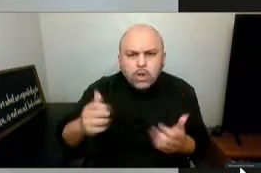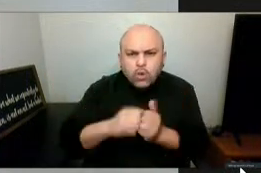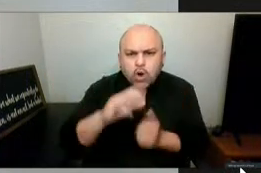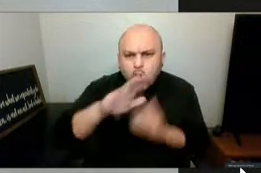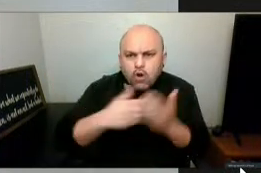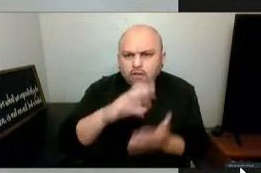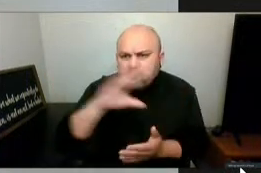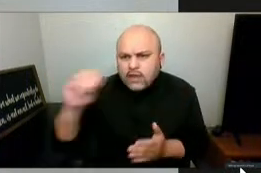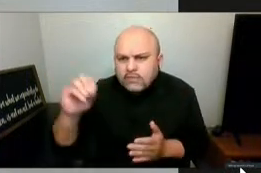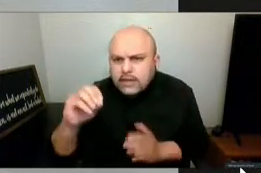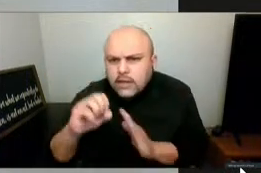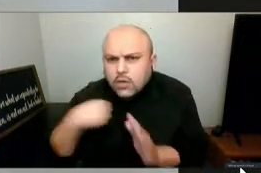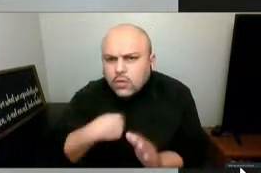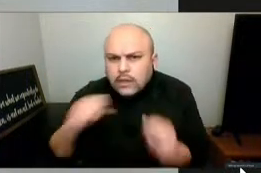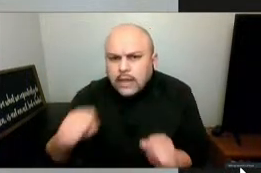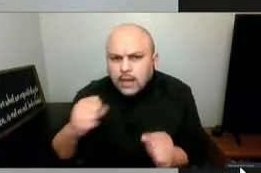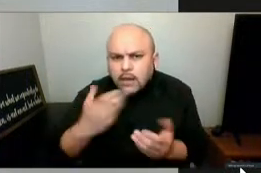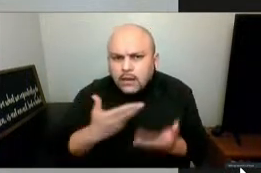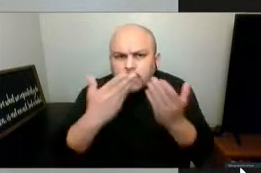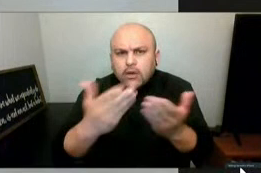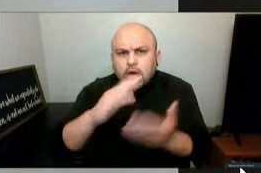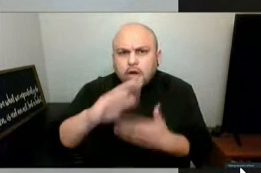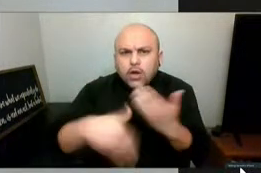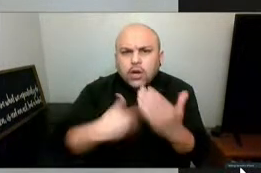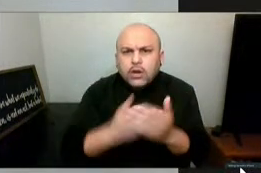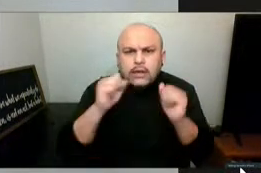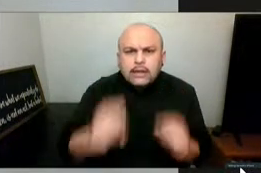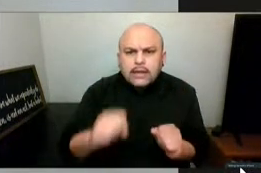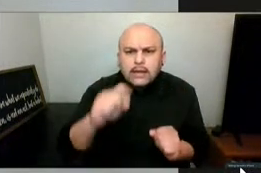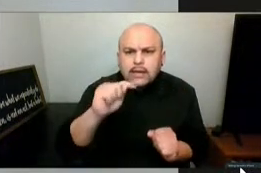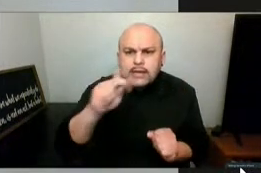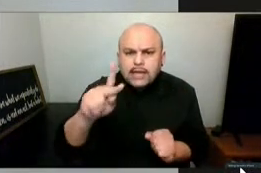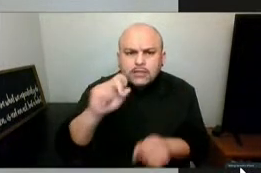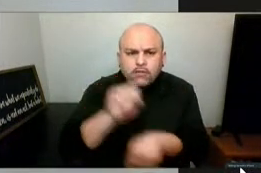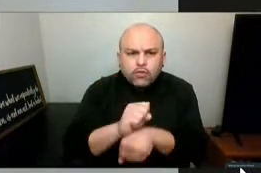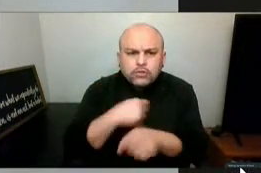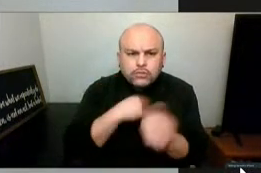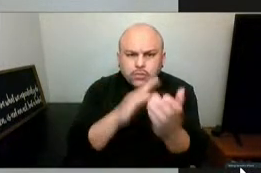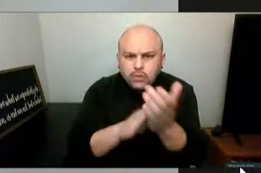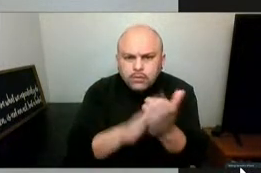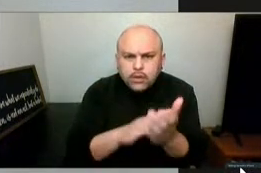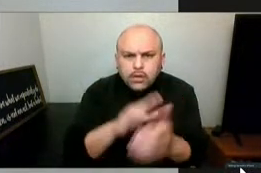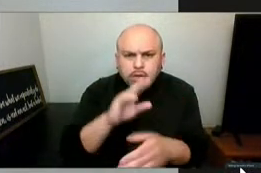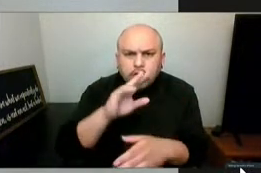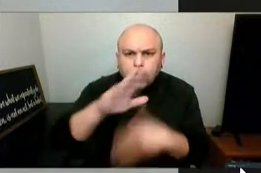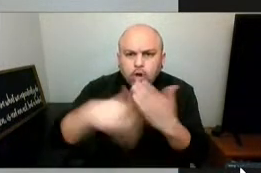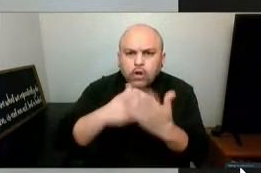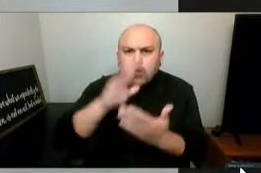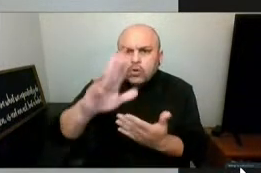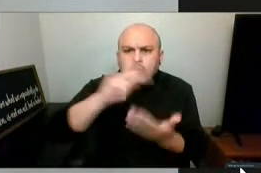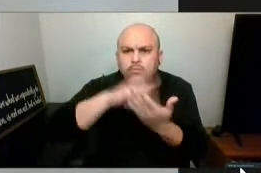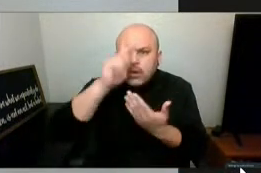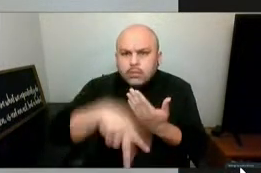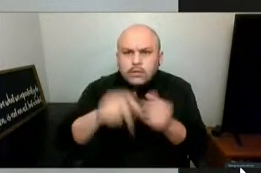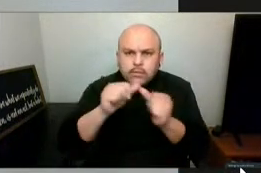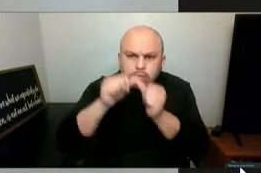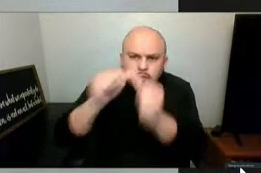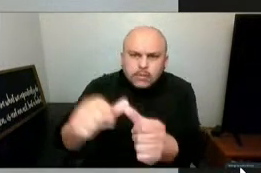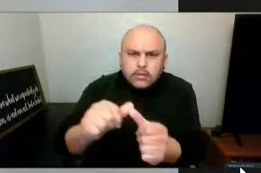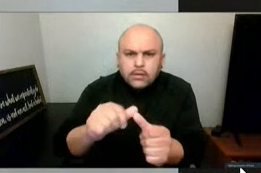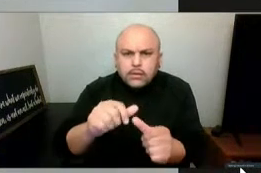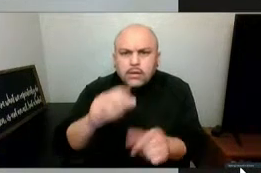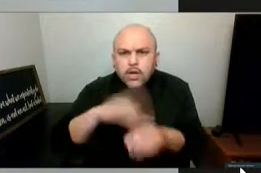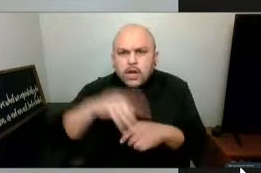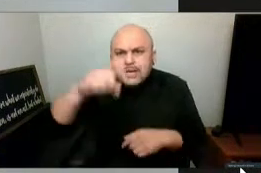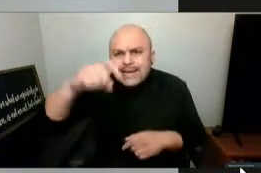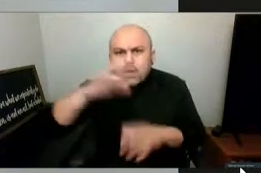commend the Health Equity Task Force to its leadership and its sustained prioritization on the needs of traditionally